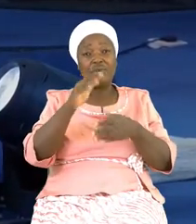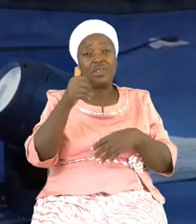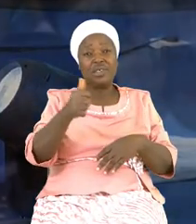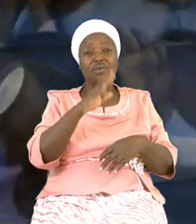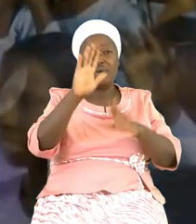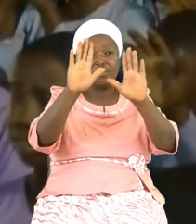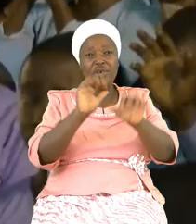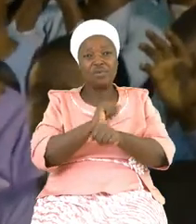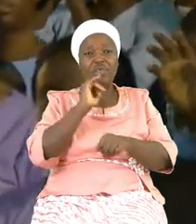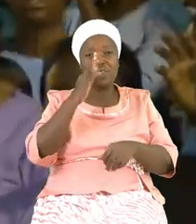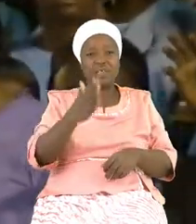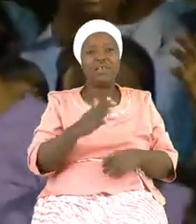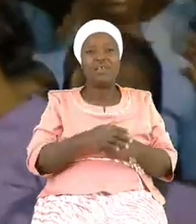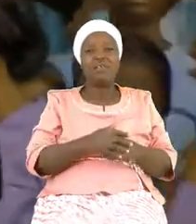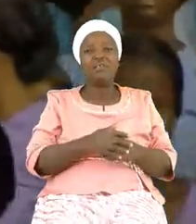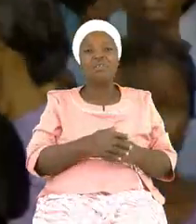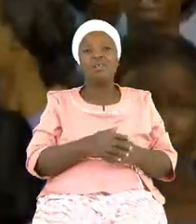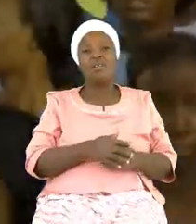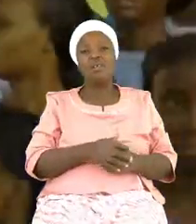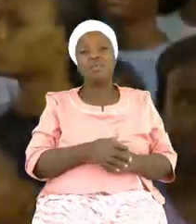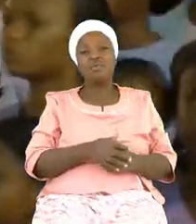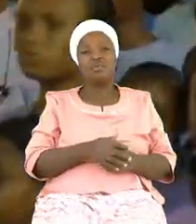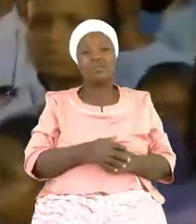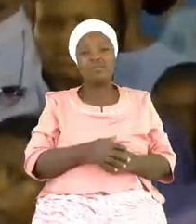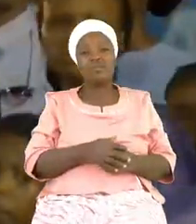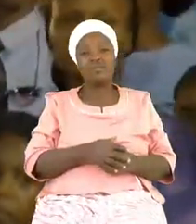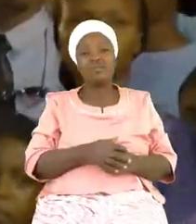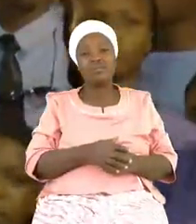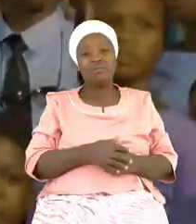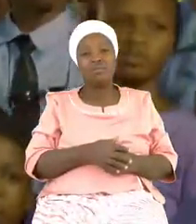right there. Confirmation.